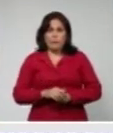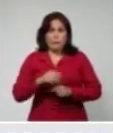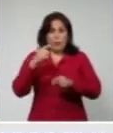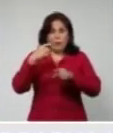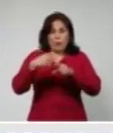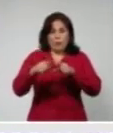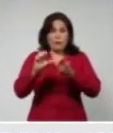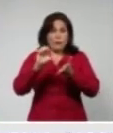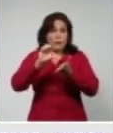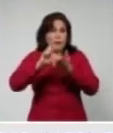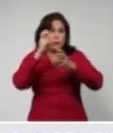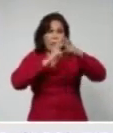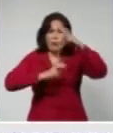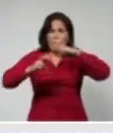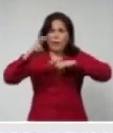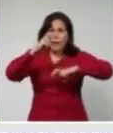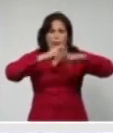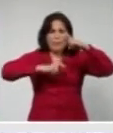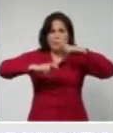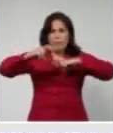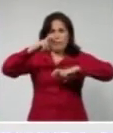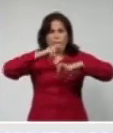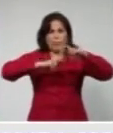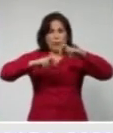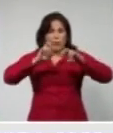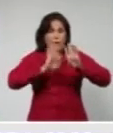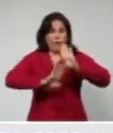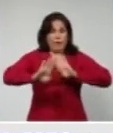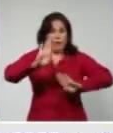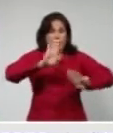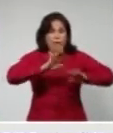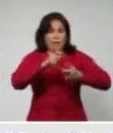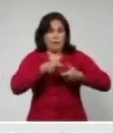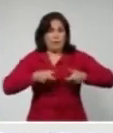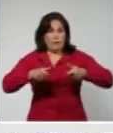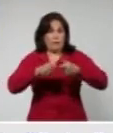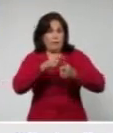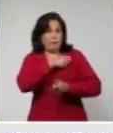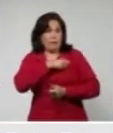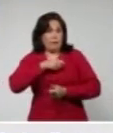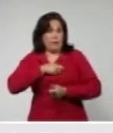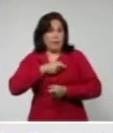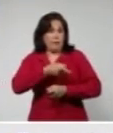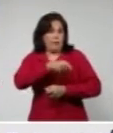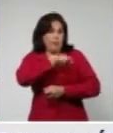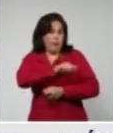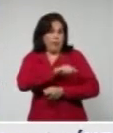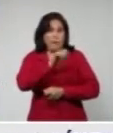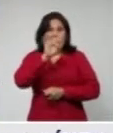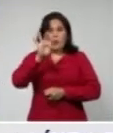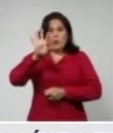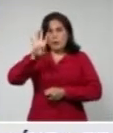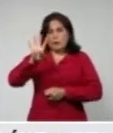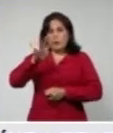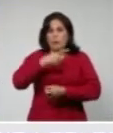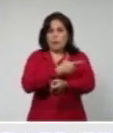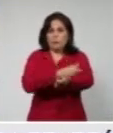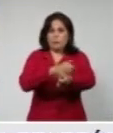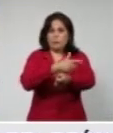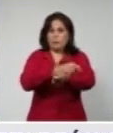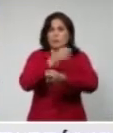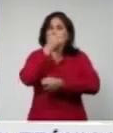176 in the Fructuoso Rodriguez Hospital, 63 in the National Center for Genetics,